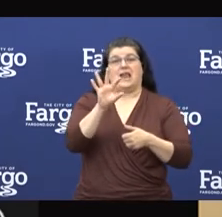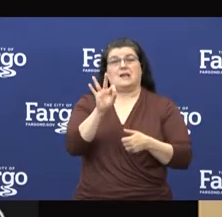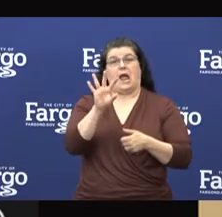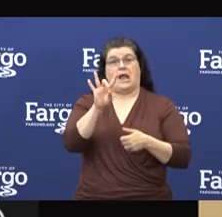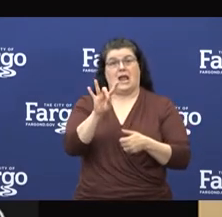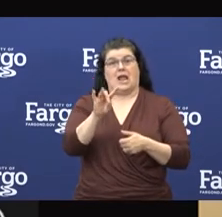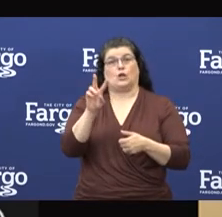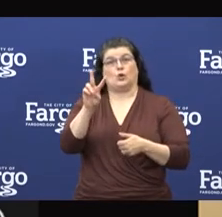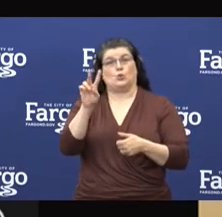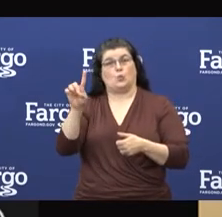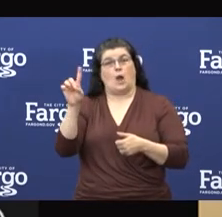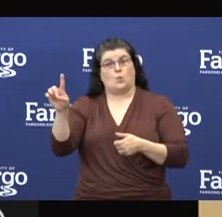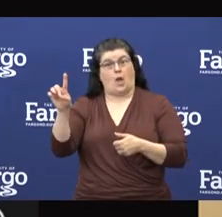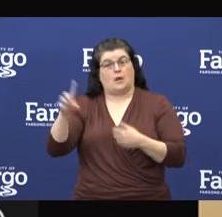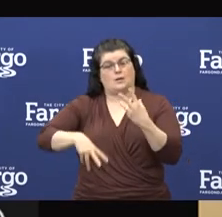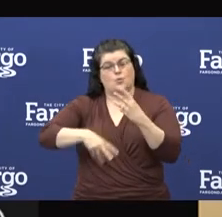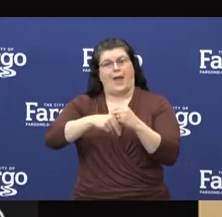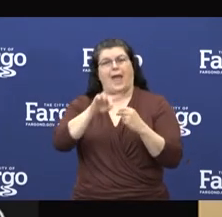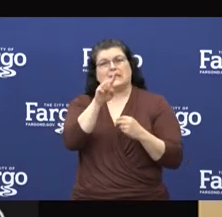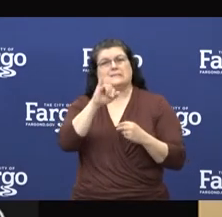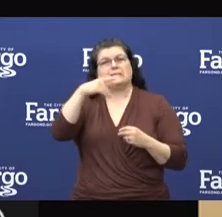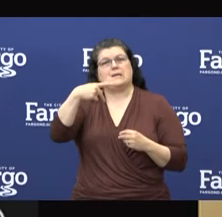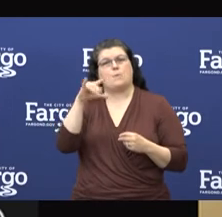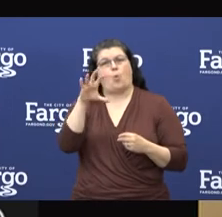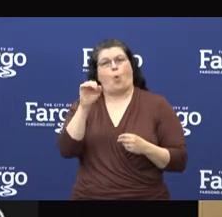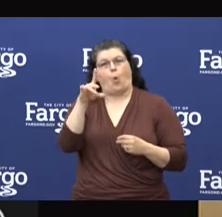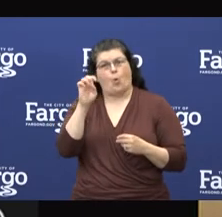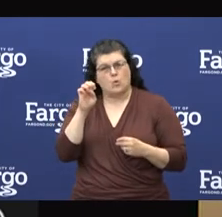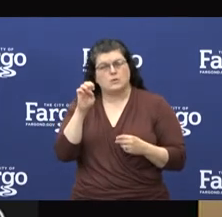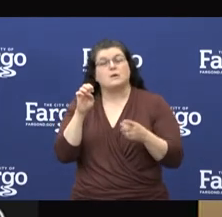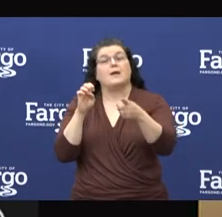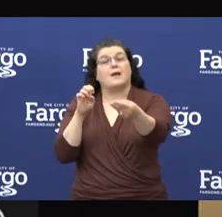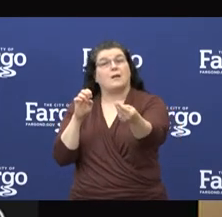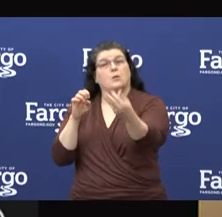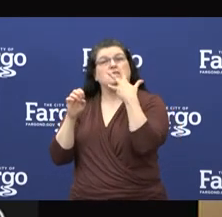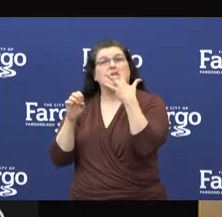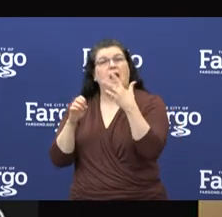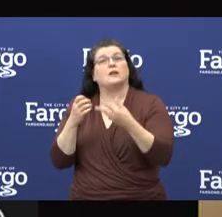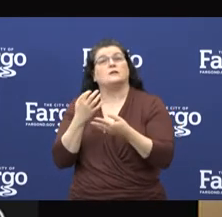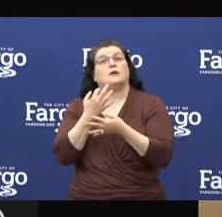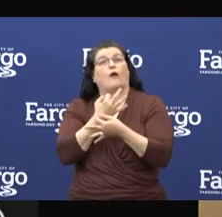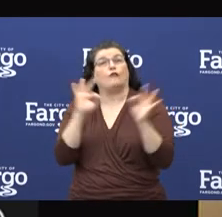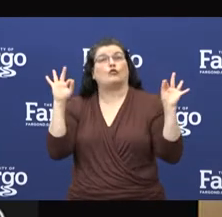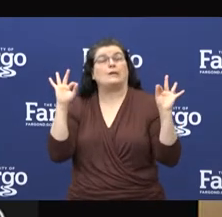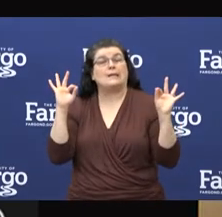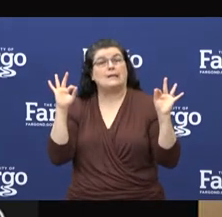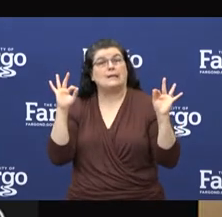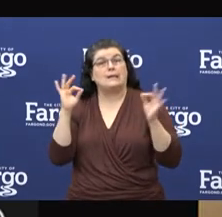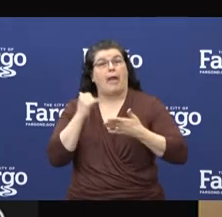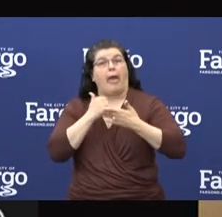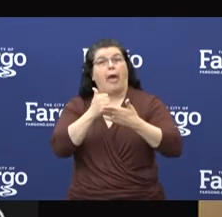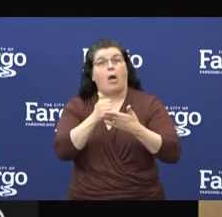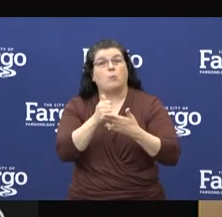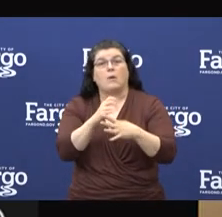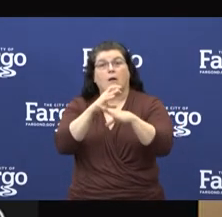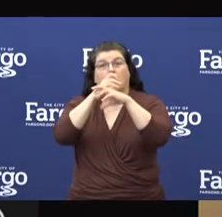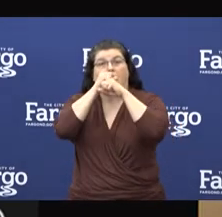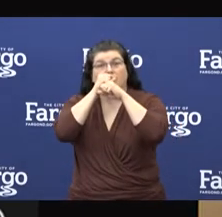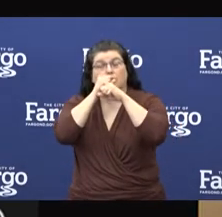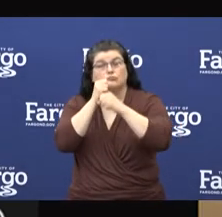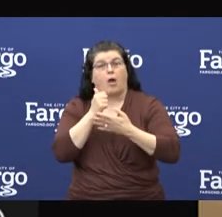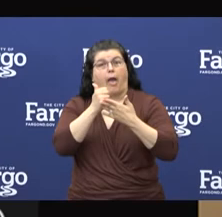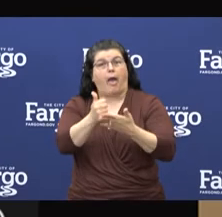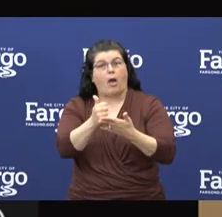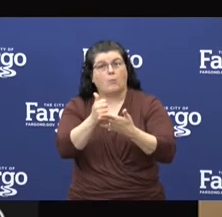898-211 and you enter your zip code, and then you will receive free confidential help and support.